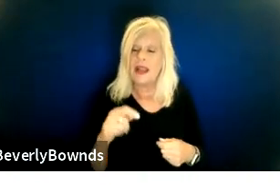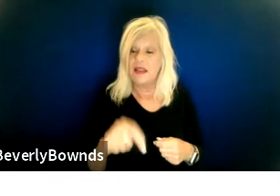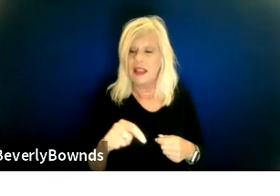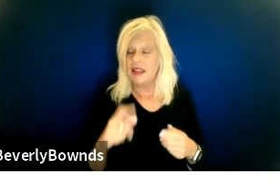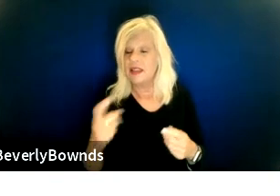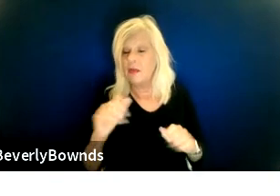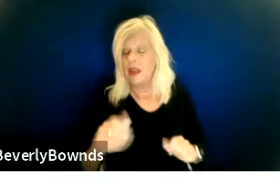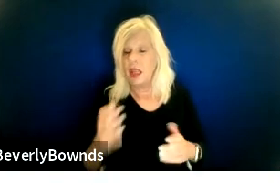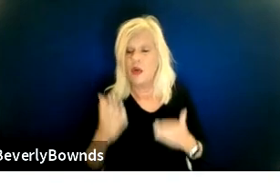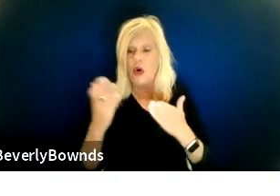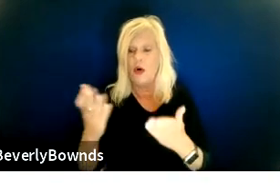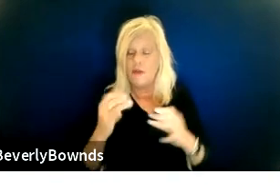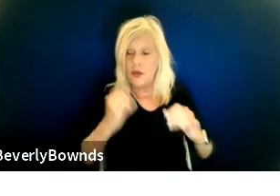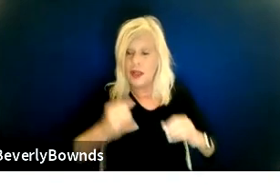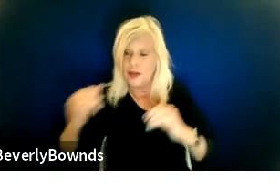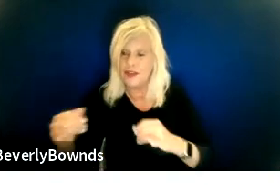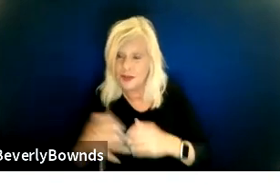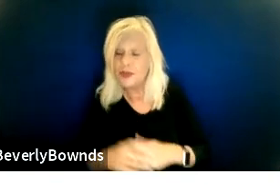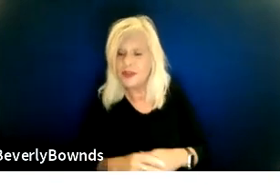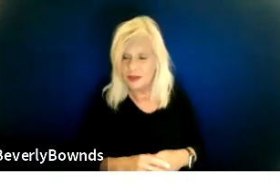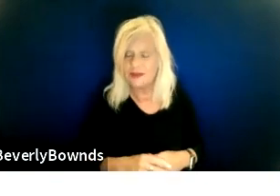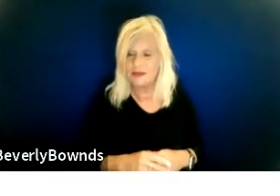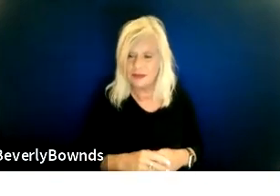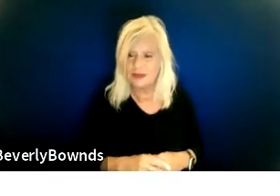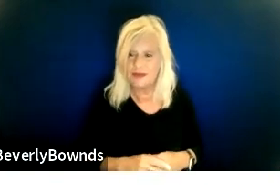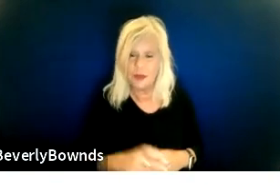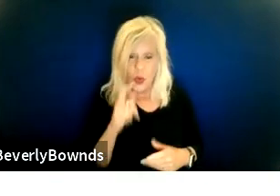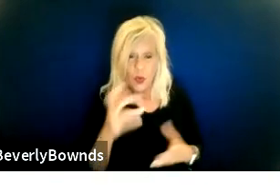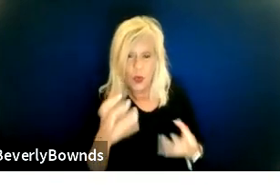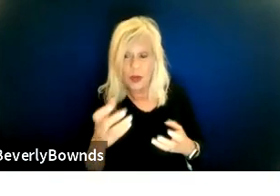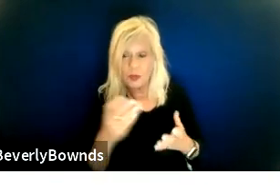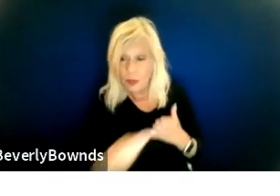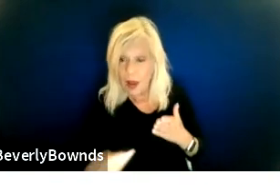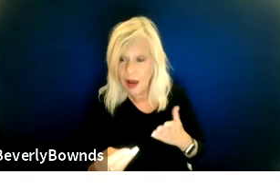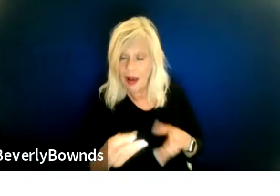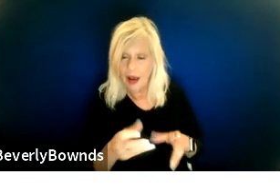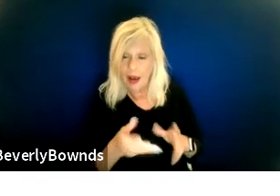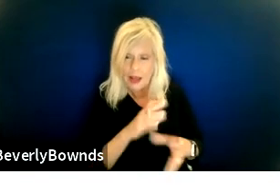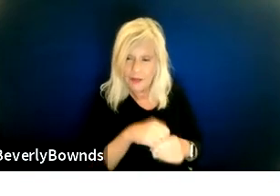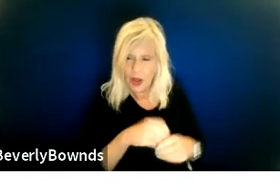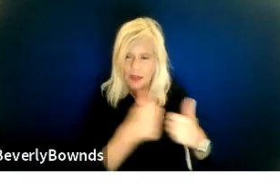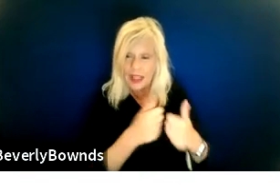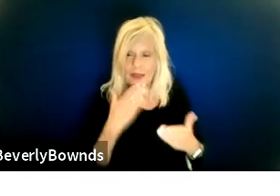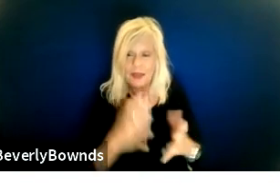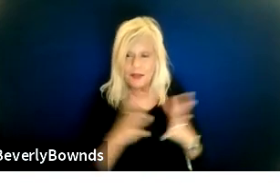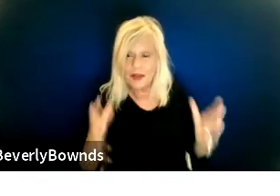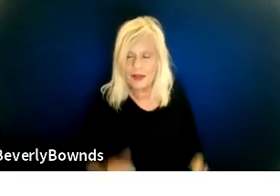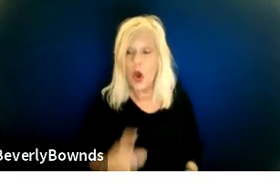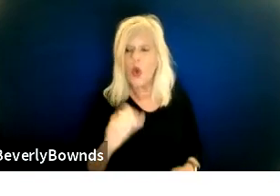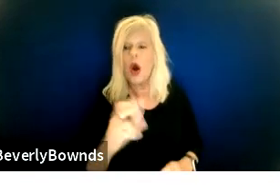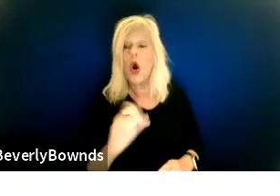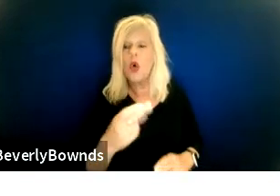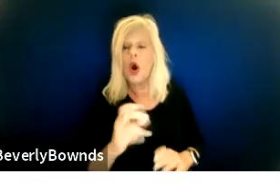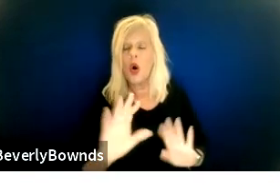can offer individuals who want to engage in this kind of activity. Thank you very much. Oh, and I